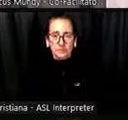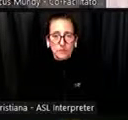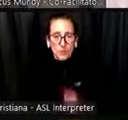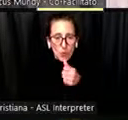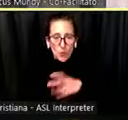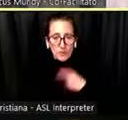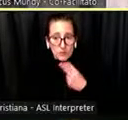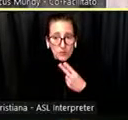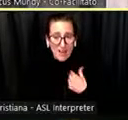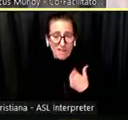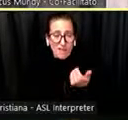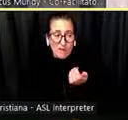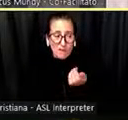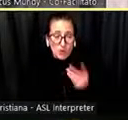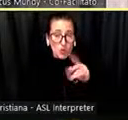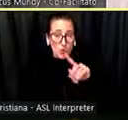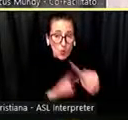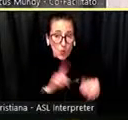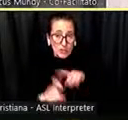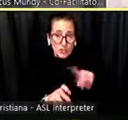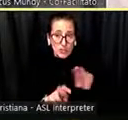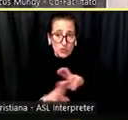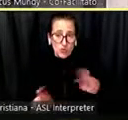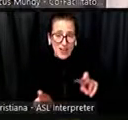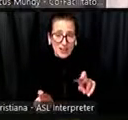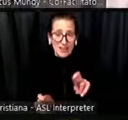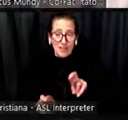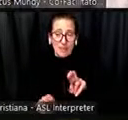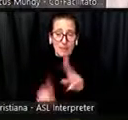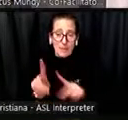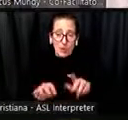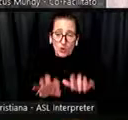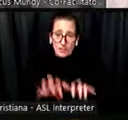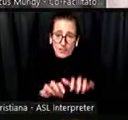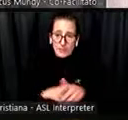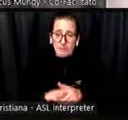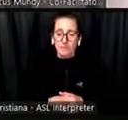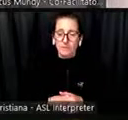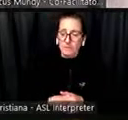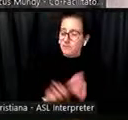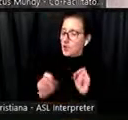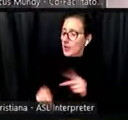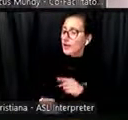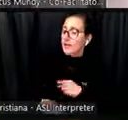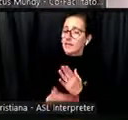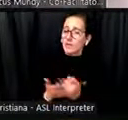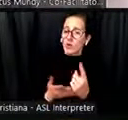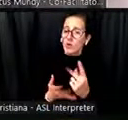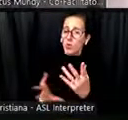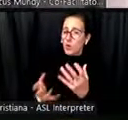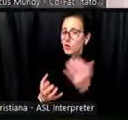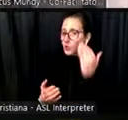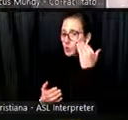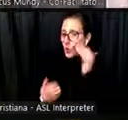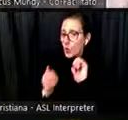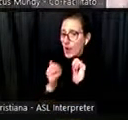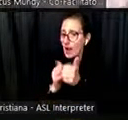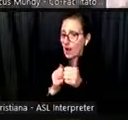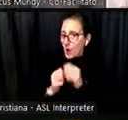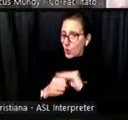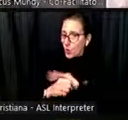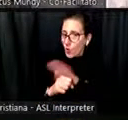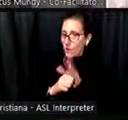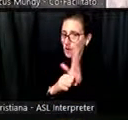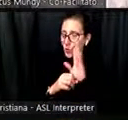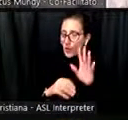box. Absolutely. Sure. Someone would like to hear more about how COVID may affect our budgets in